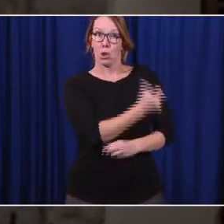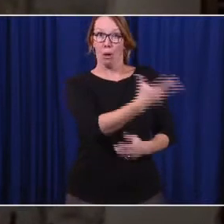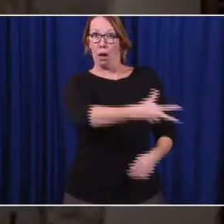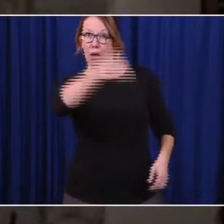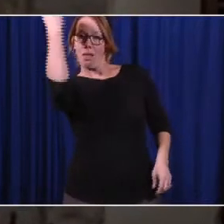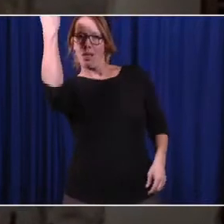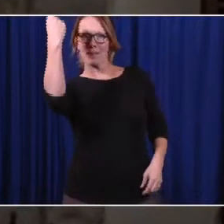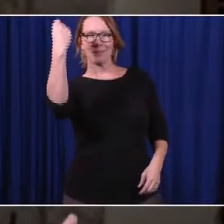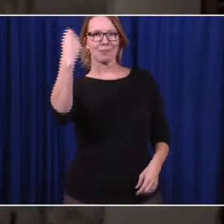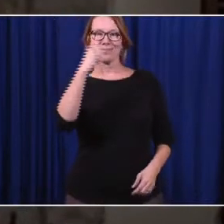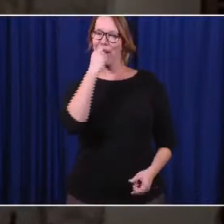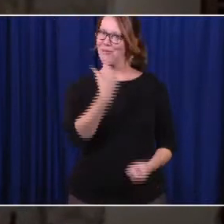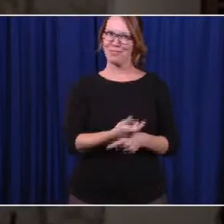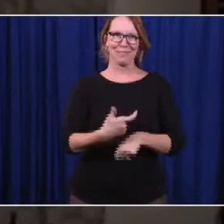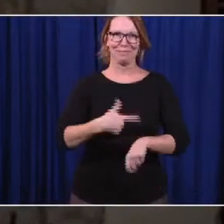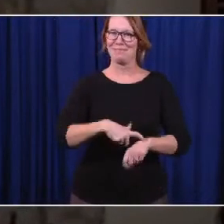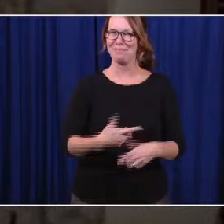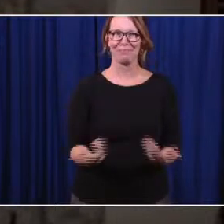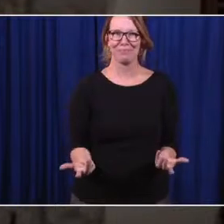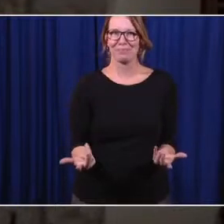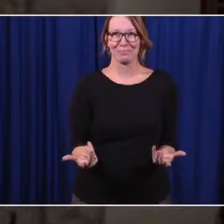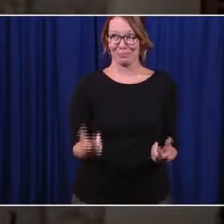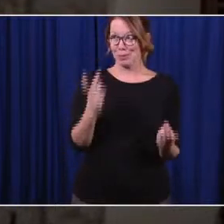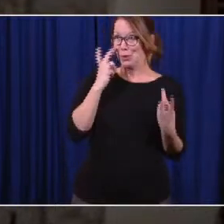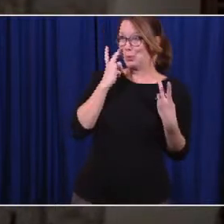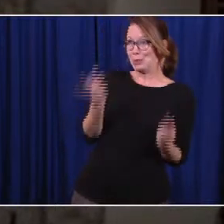just not the time to do that.